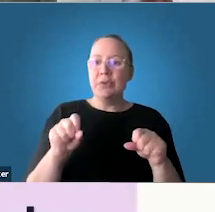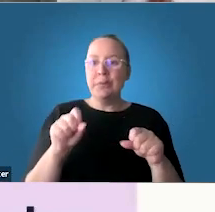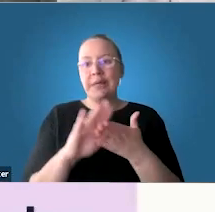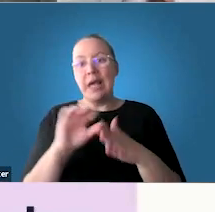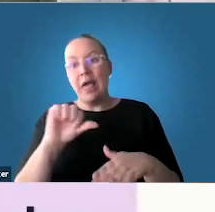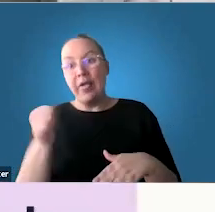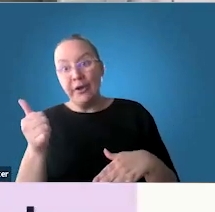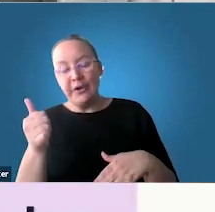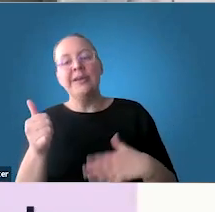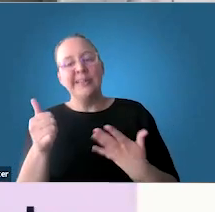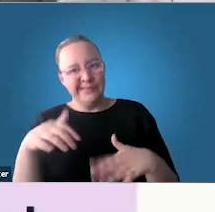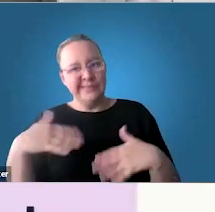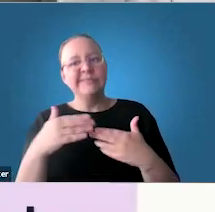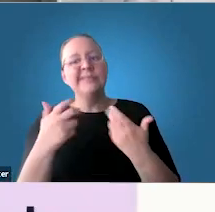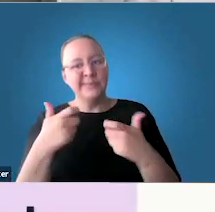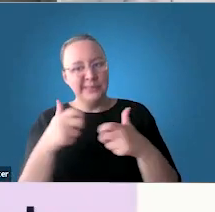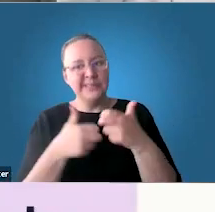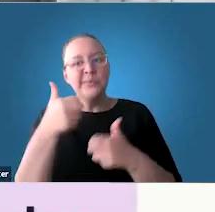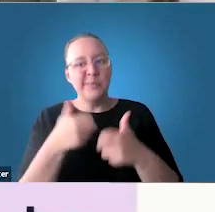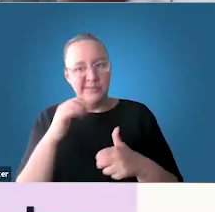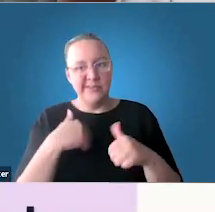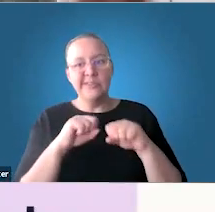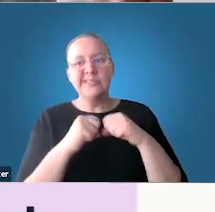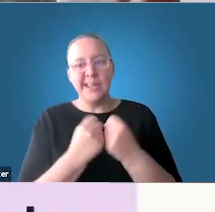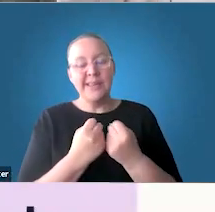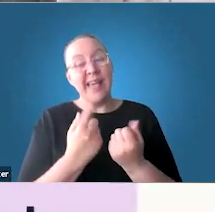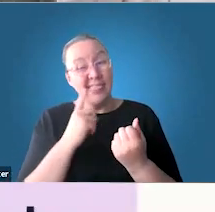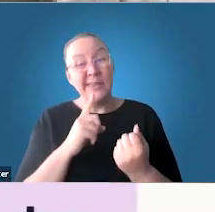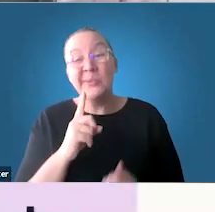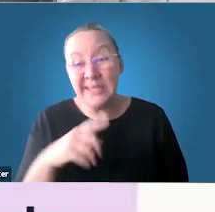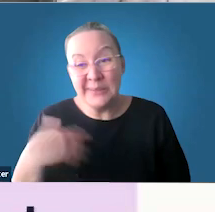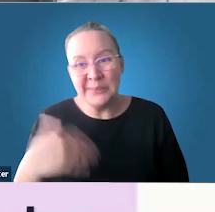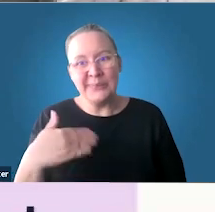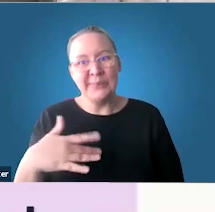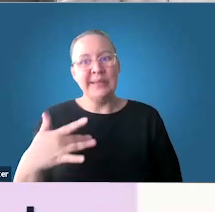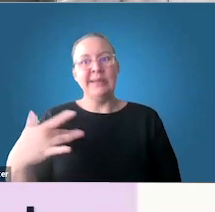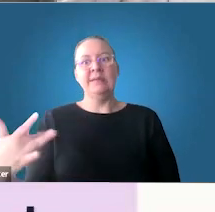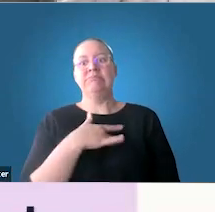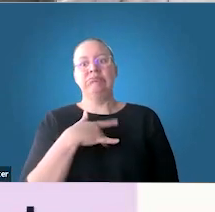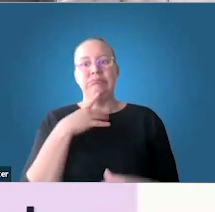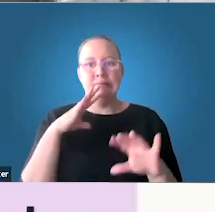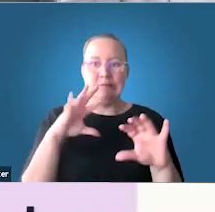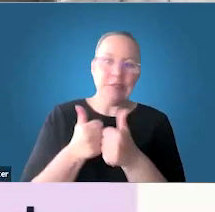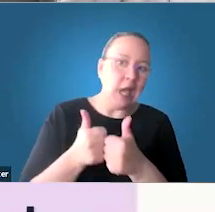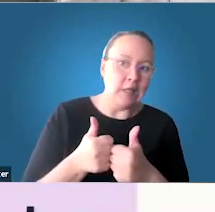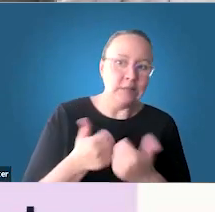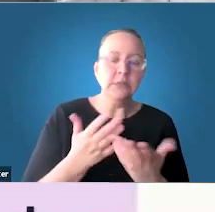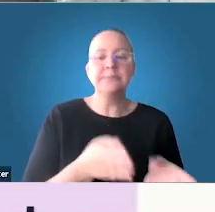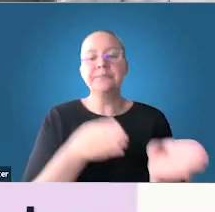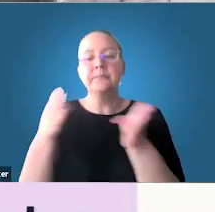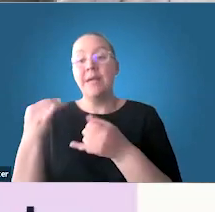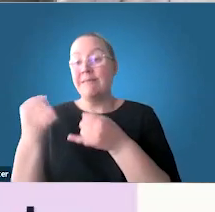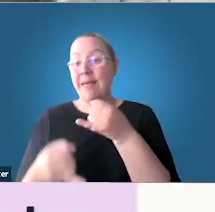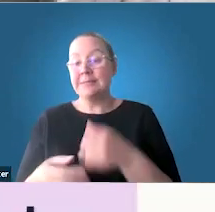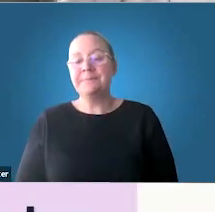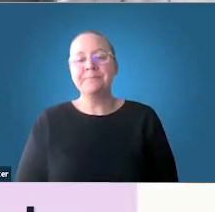otherwise is one of the greatest problems of our society, which I think really speaks to the challenge that we see in front of us today. And then the